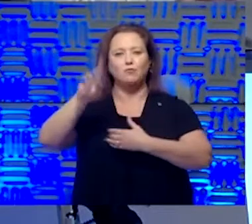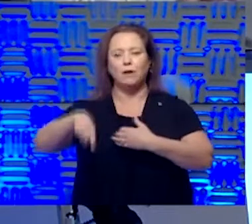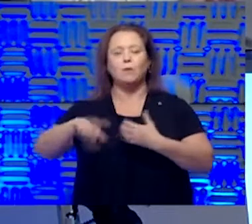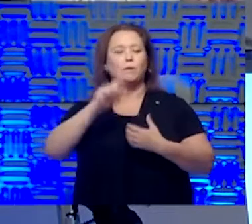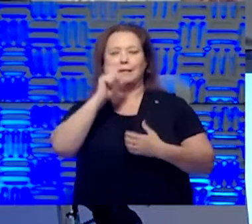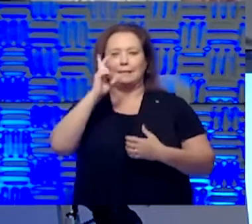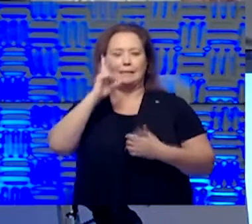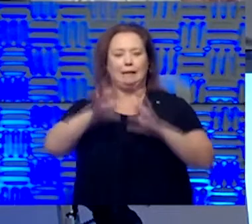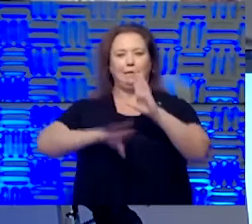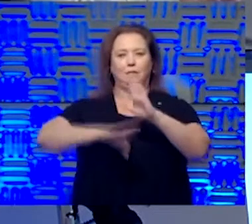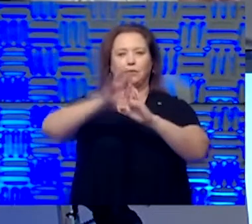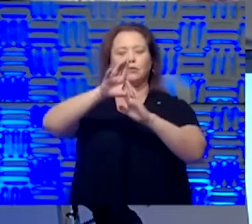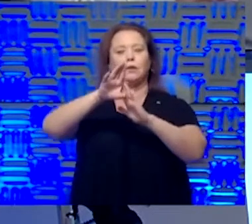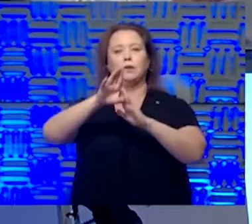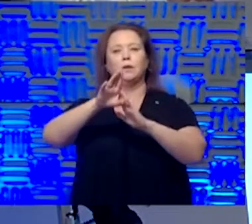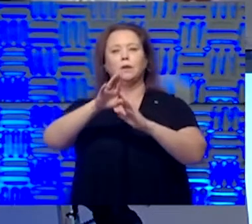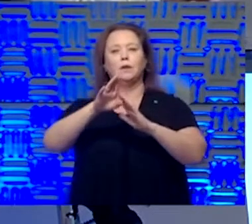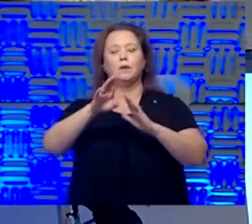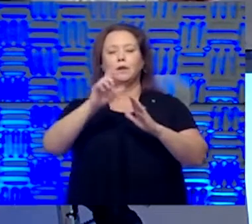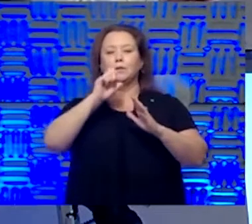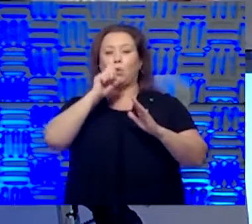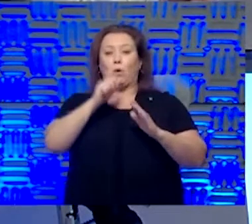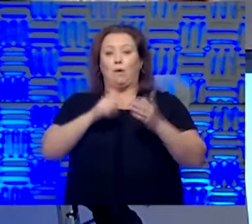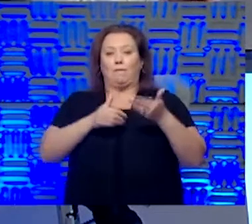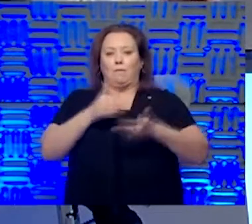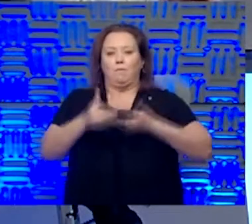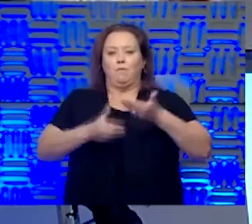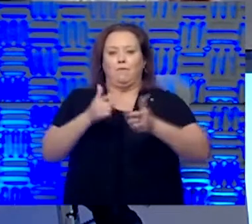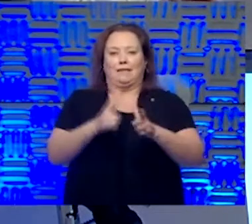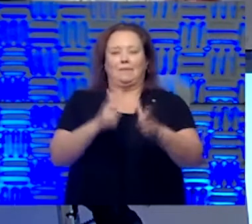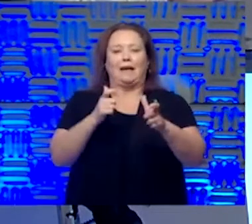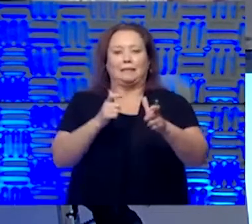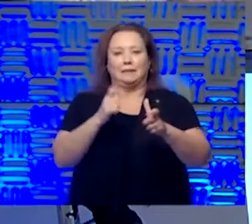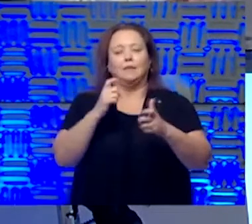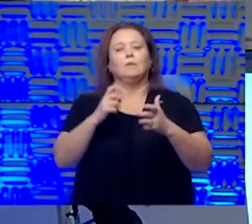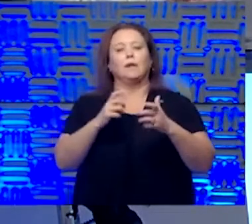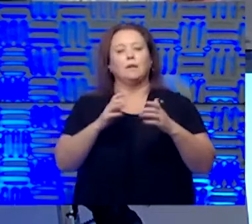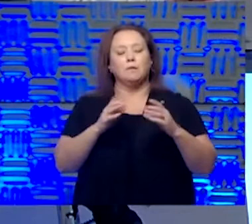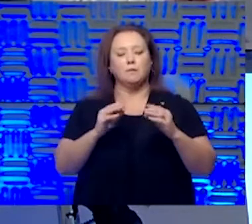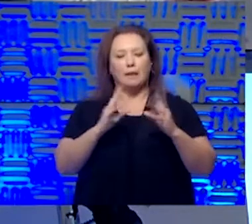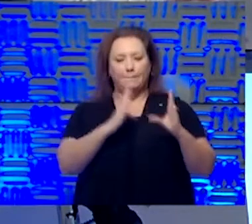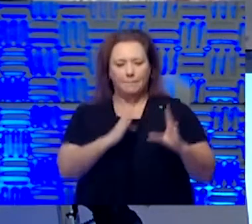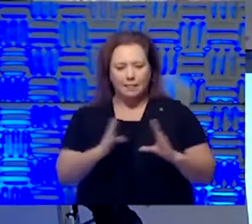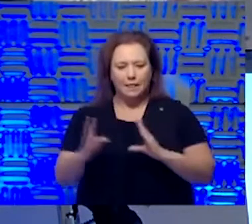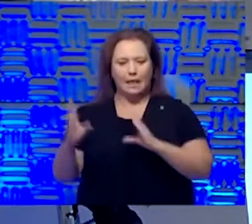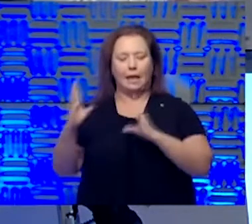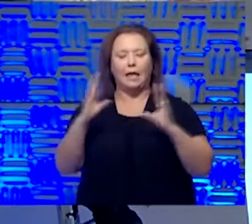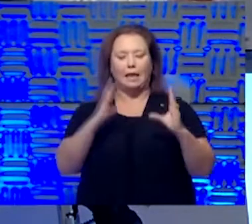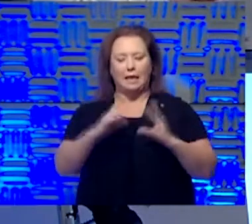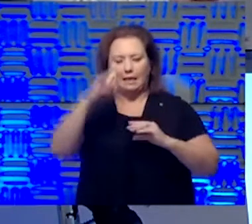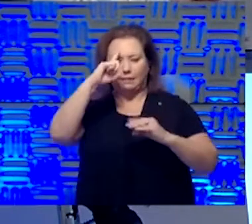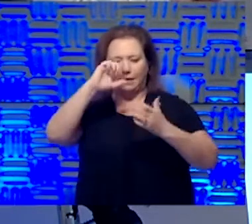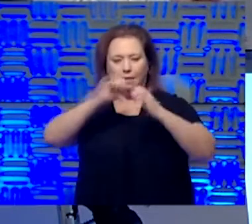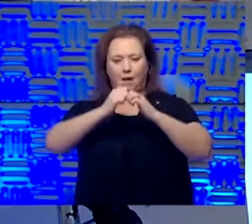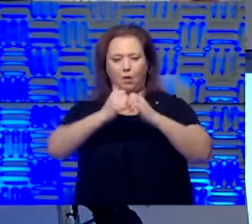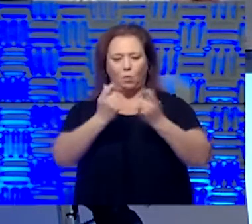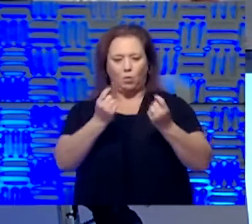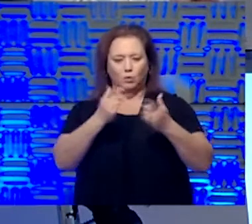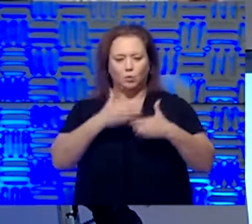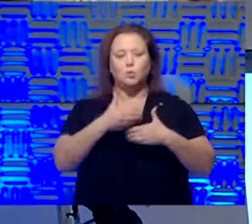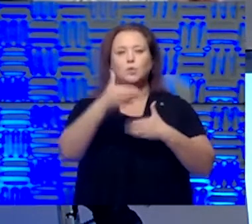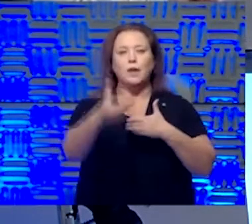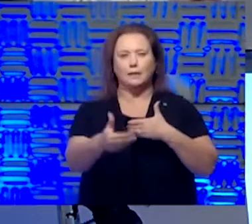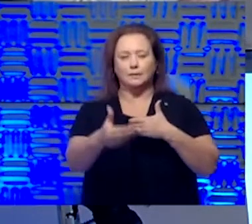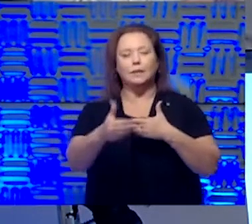etc. So we don't have to move as fast, and we can move more methodical, and we can think about our steps a little bit better in getting